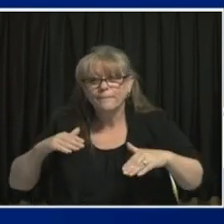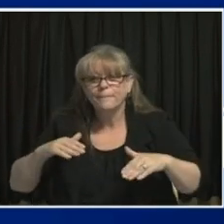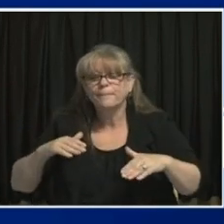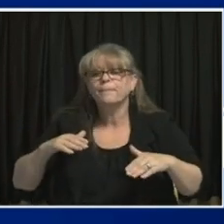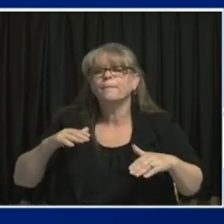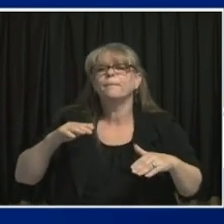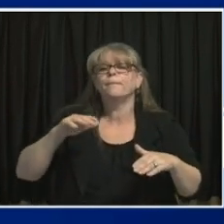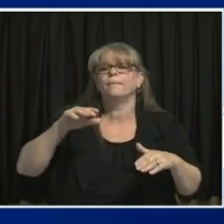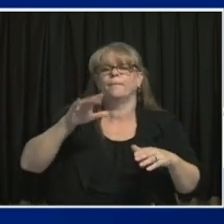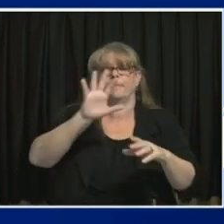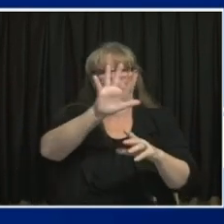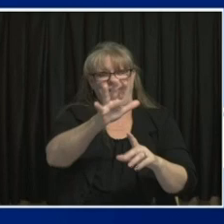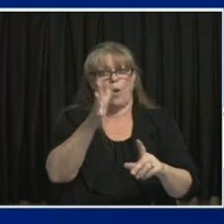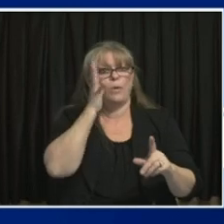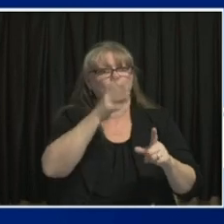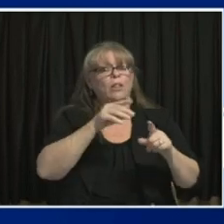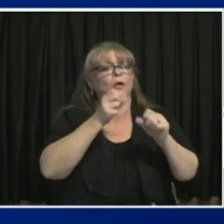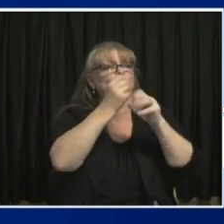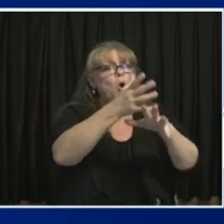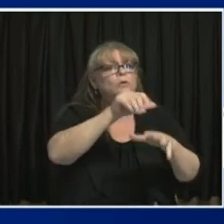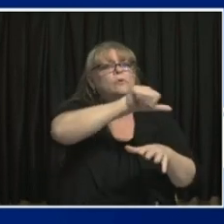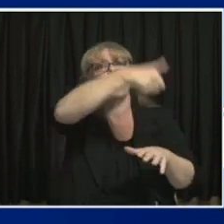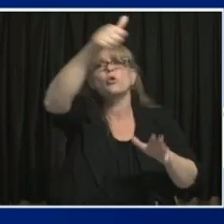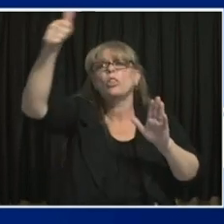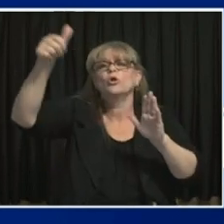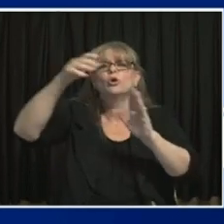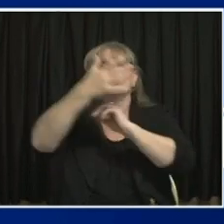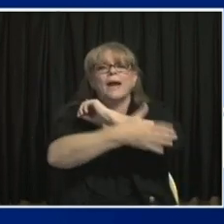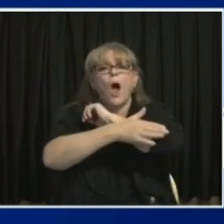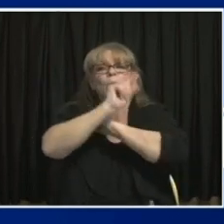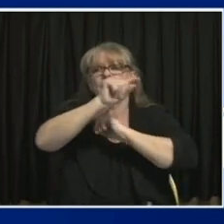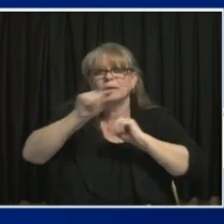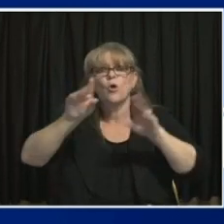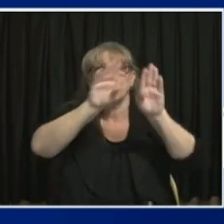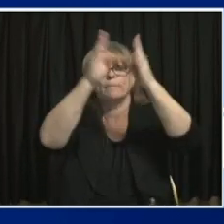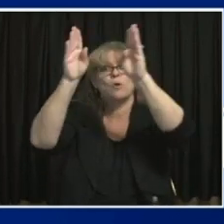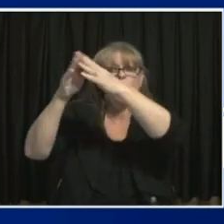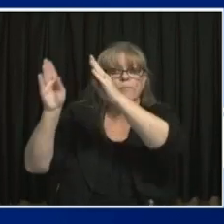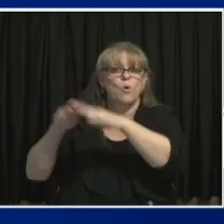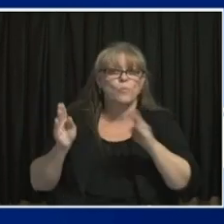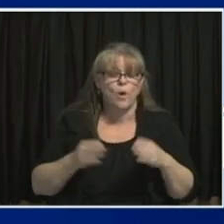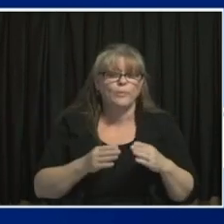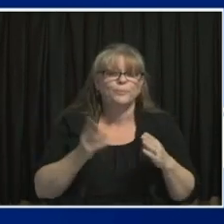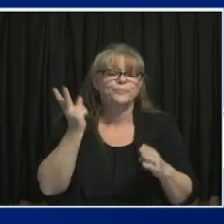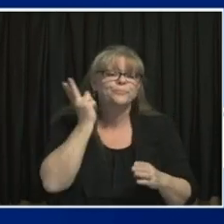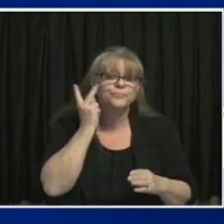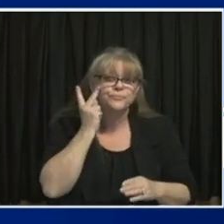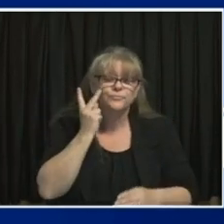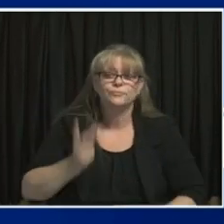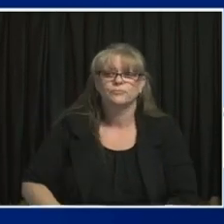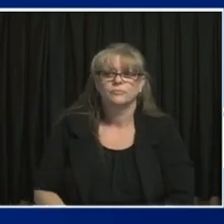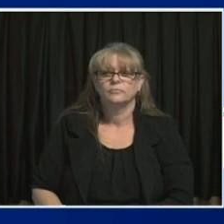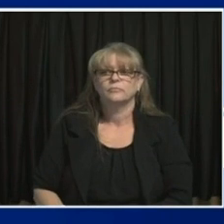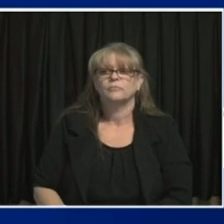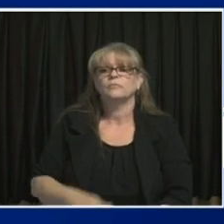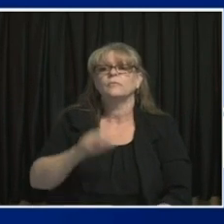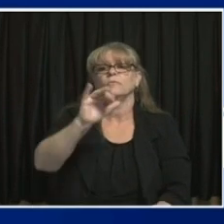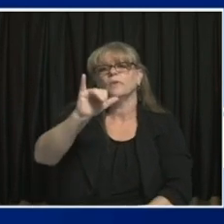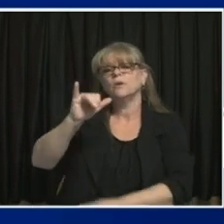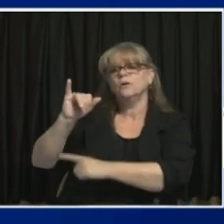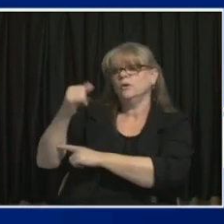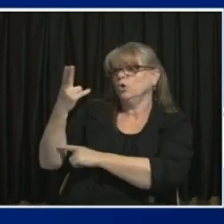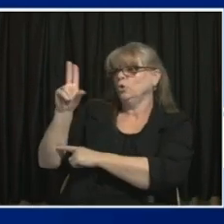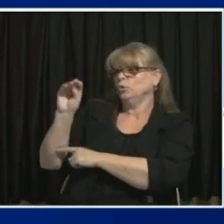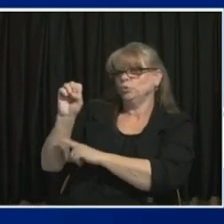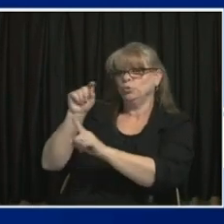it in the coming days and weeks. But we also know that there could be changes made throughout June. So we'll have what's on for June in